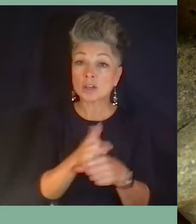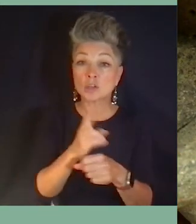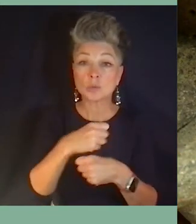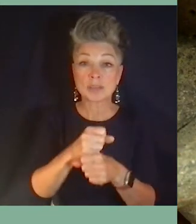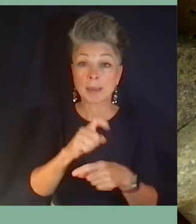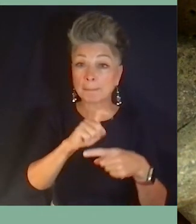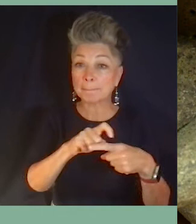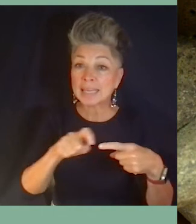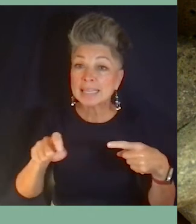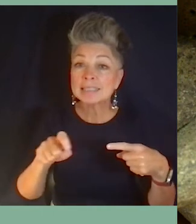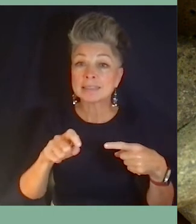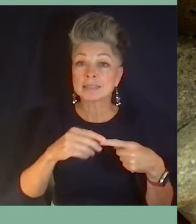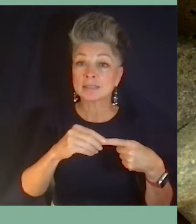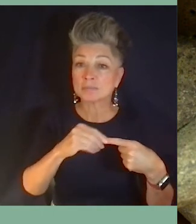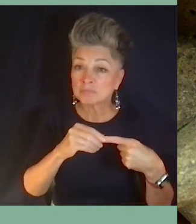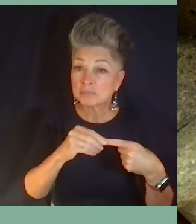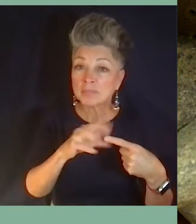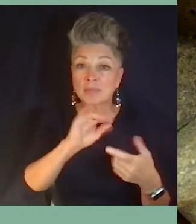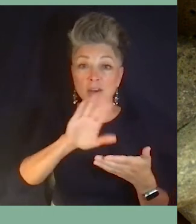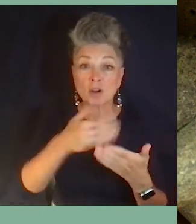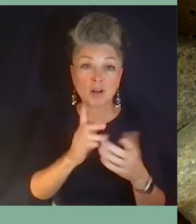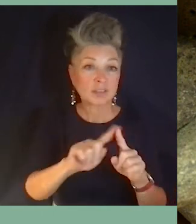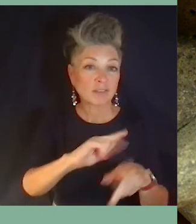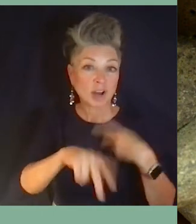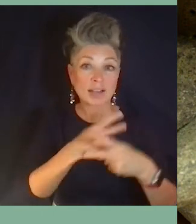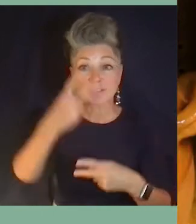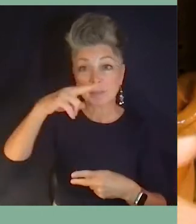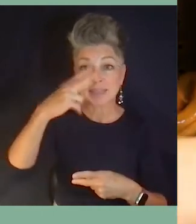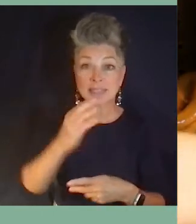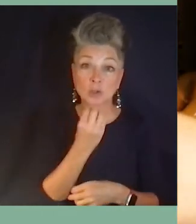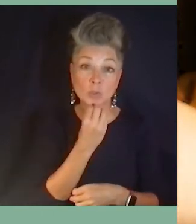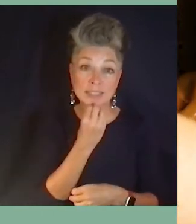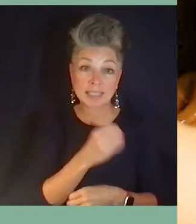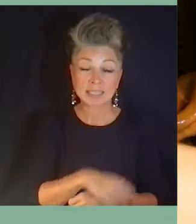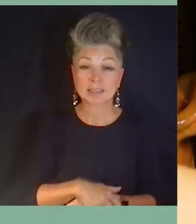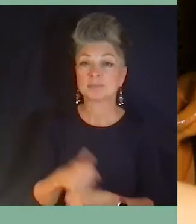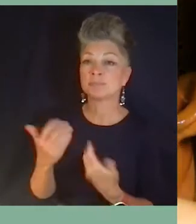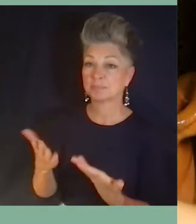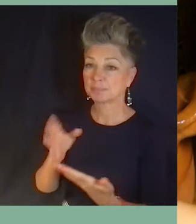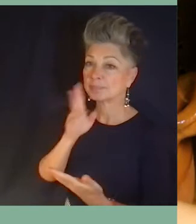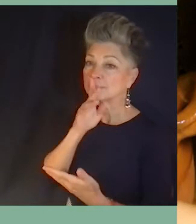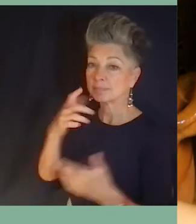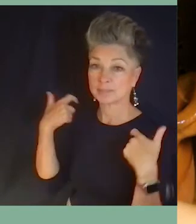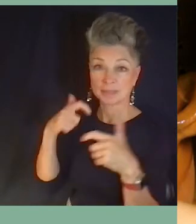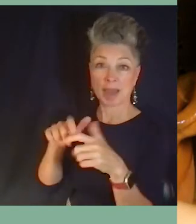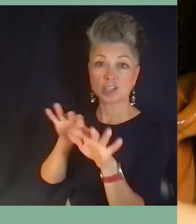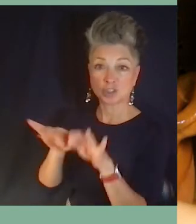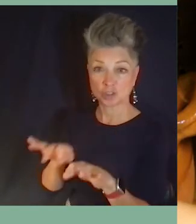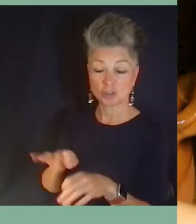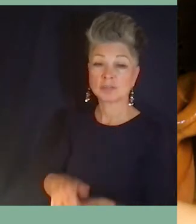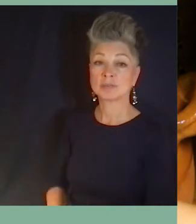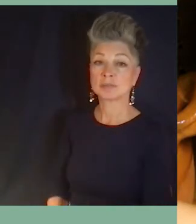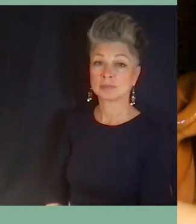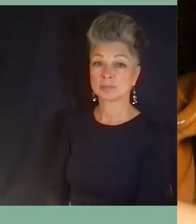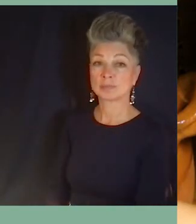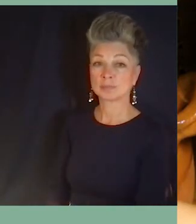make beans and all kinds of different Mexican cuisine. Y esta es una pequeña cazuela que se